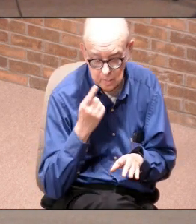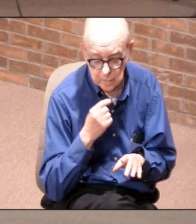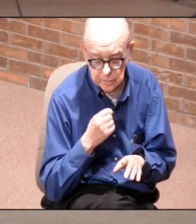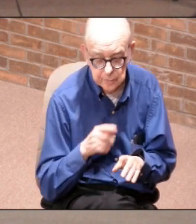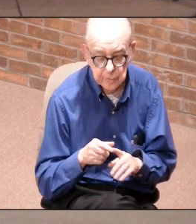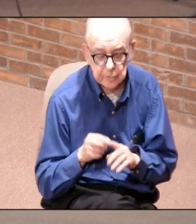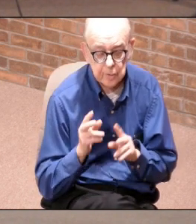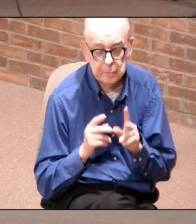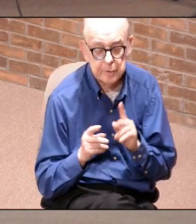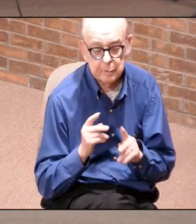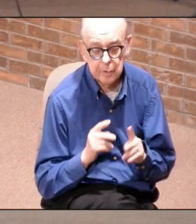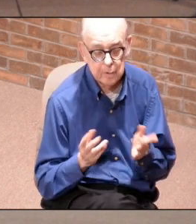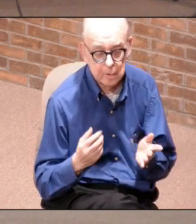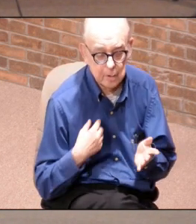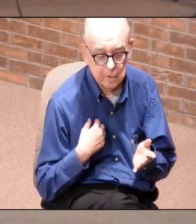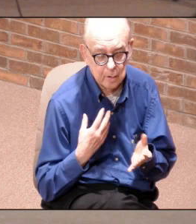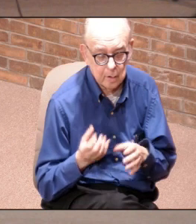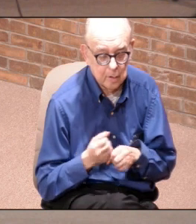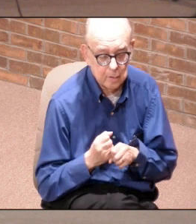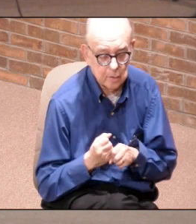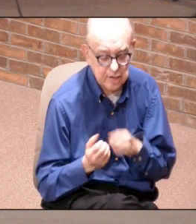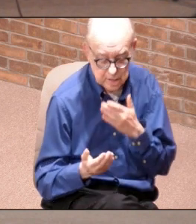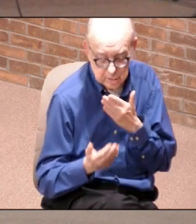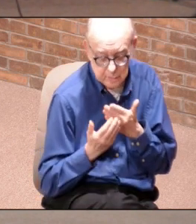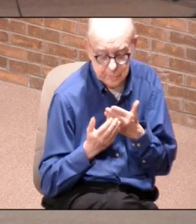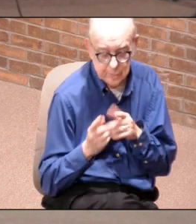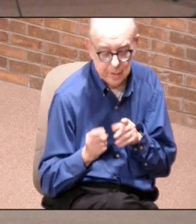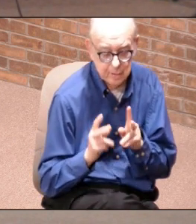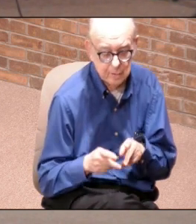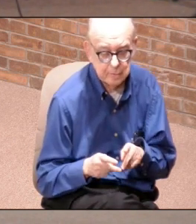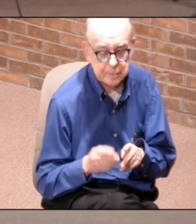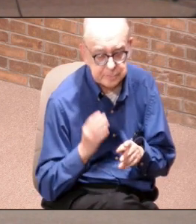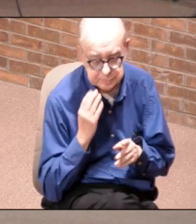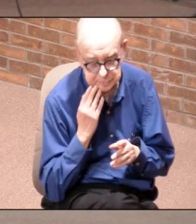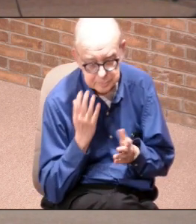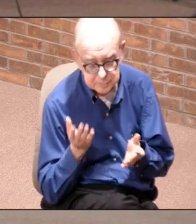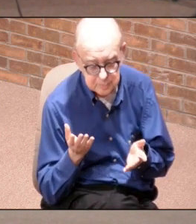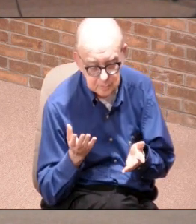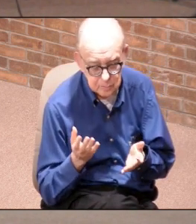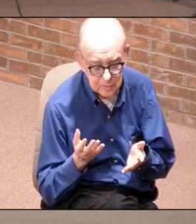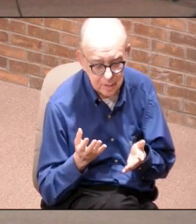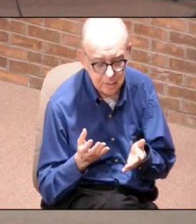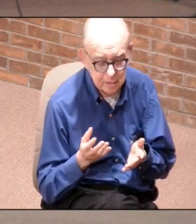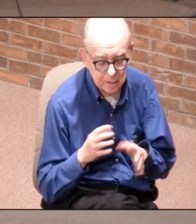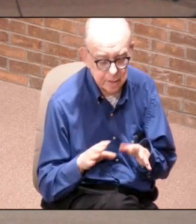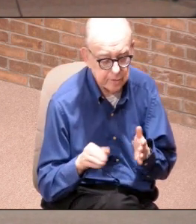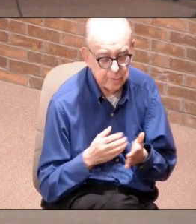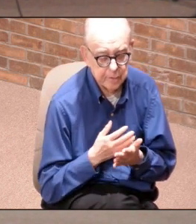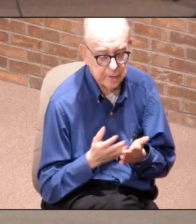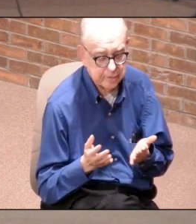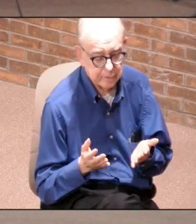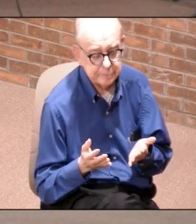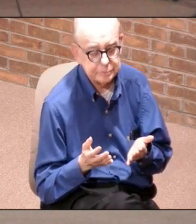people, or I want to get a close-up, you know, I can do those things.